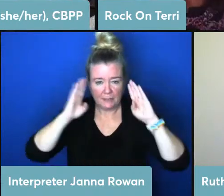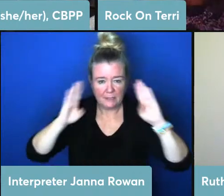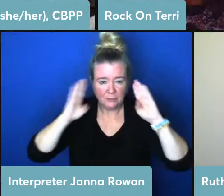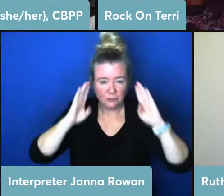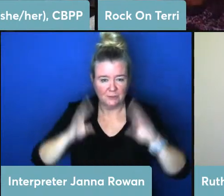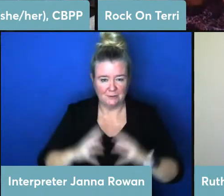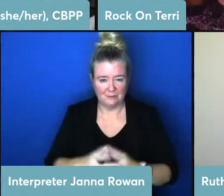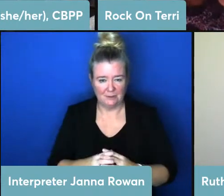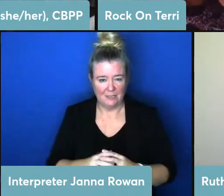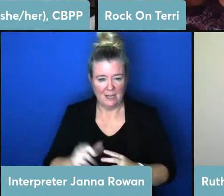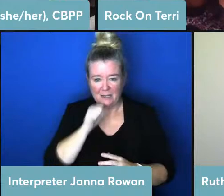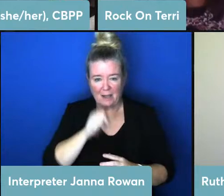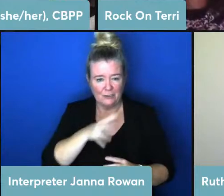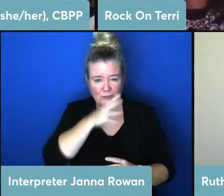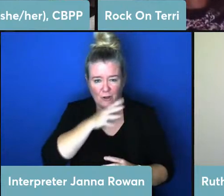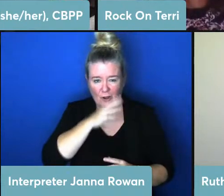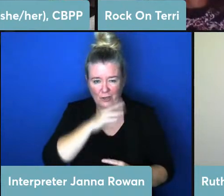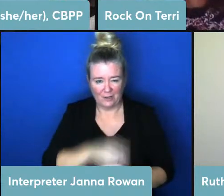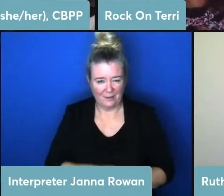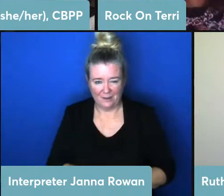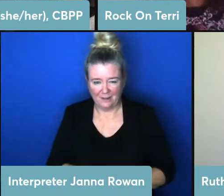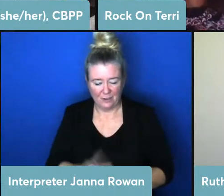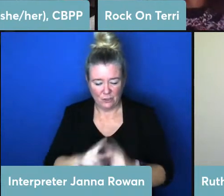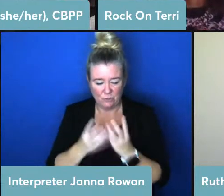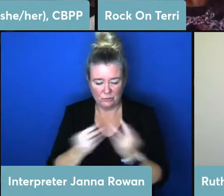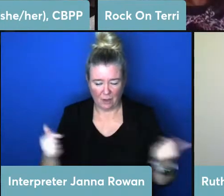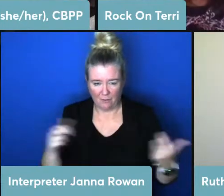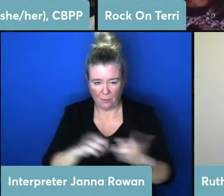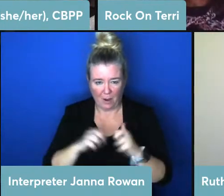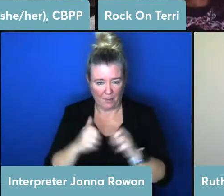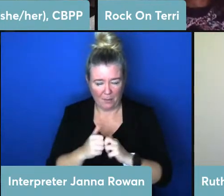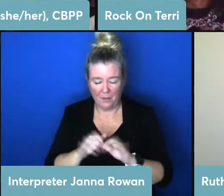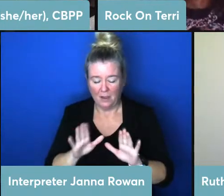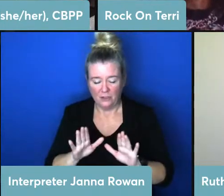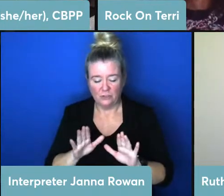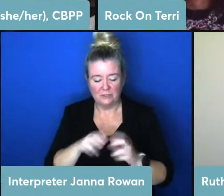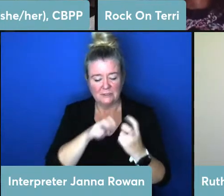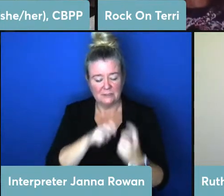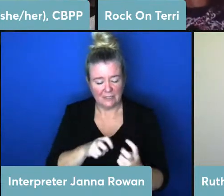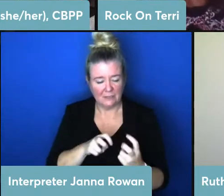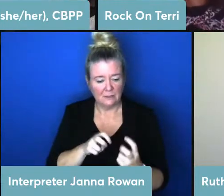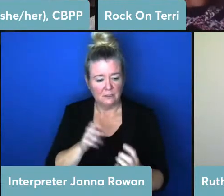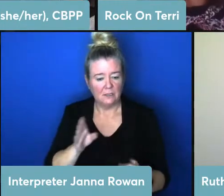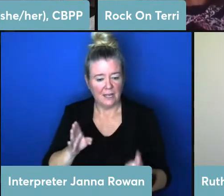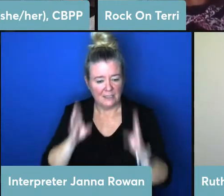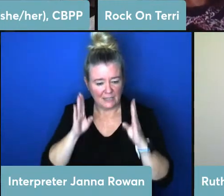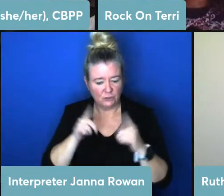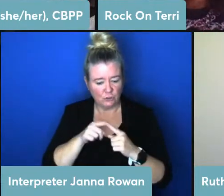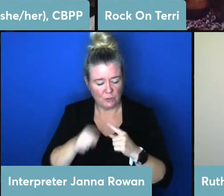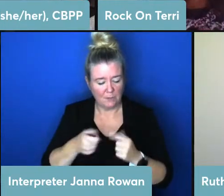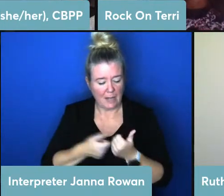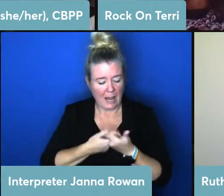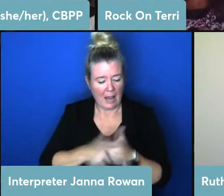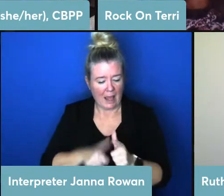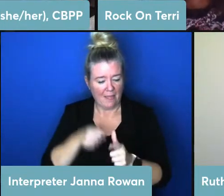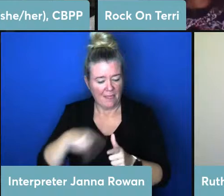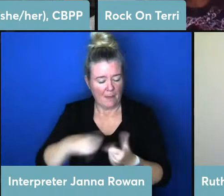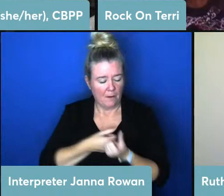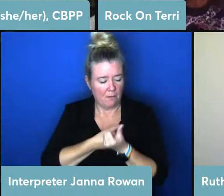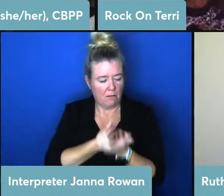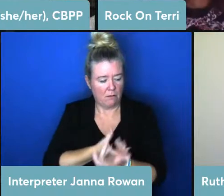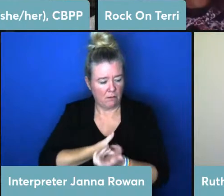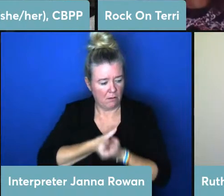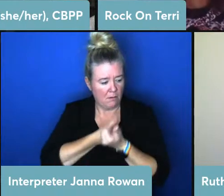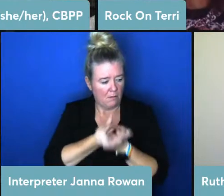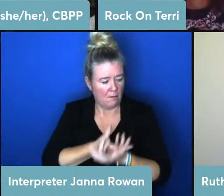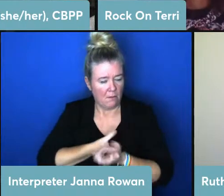using your ears instead of your mouth to solve the problem really helps so much